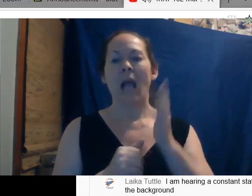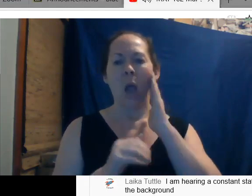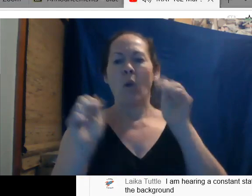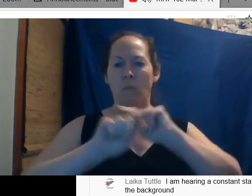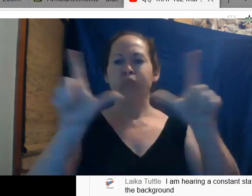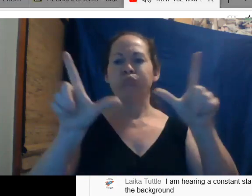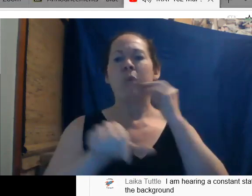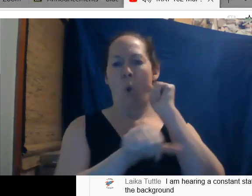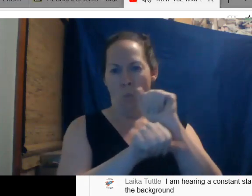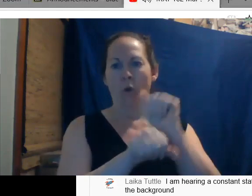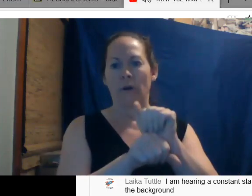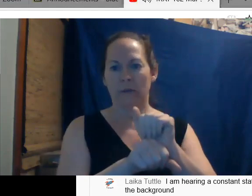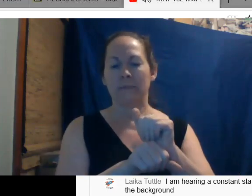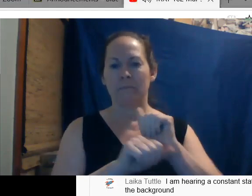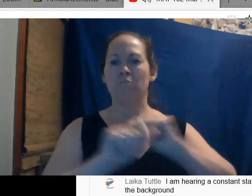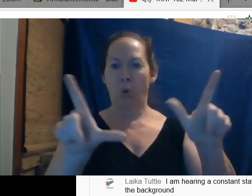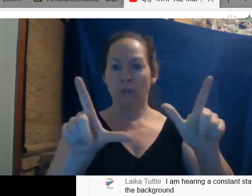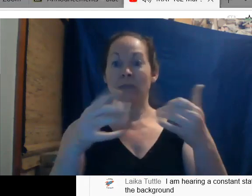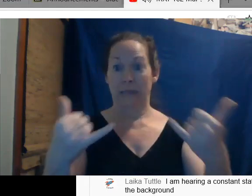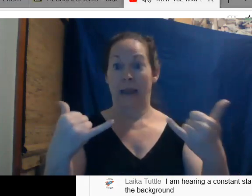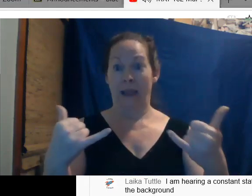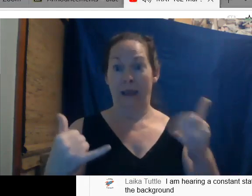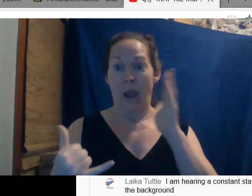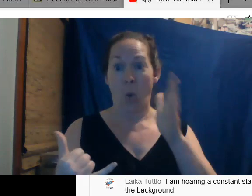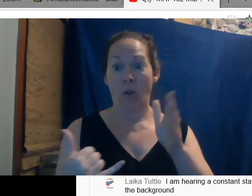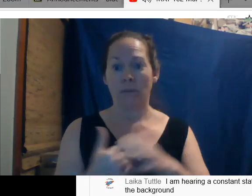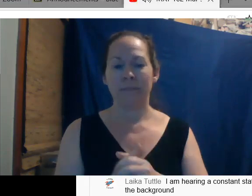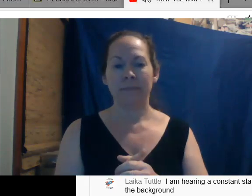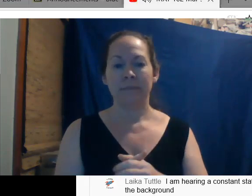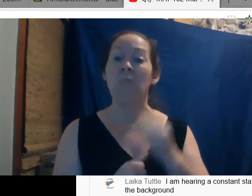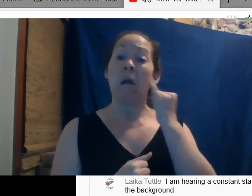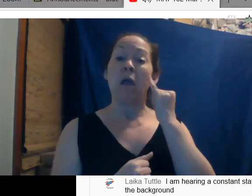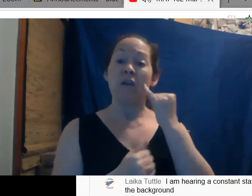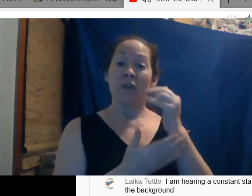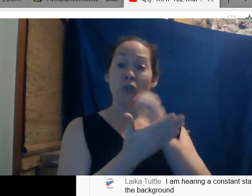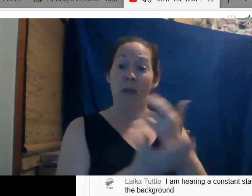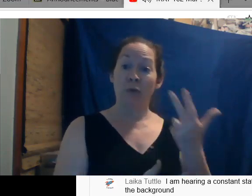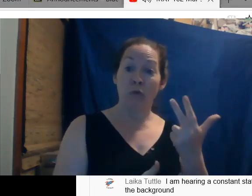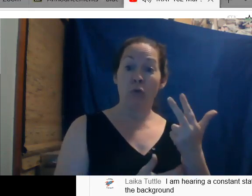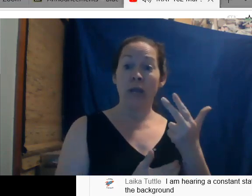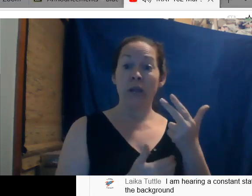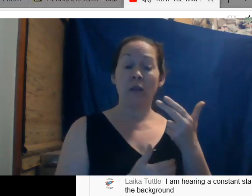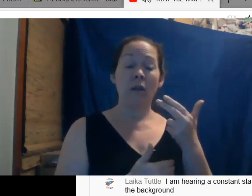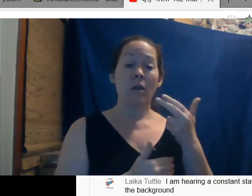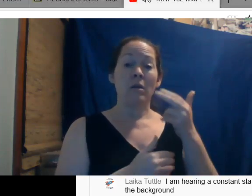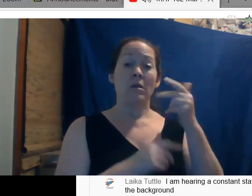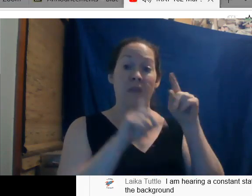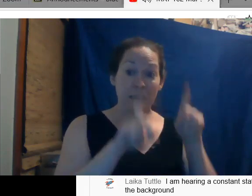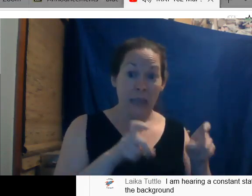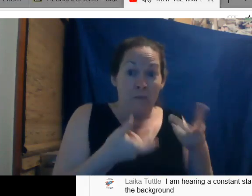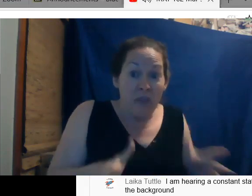the first 3 sections up today. If you're comfortable with the Chapter 3 or done with the exam, you want to start looking at that homework.